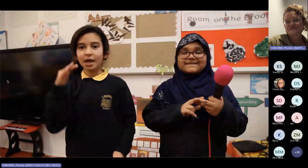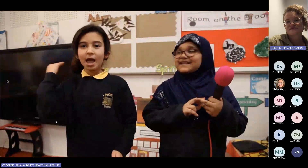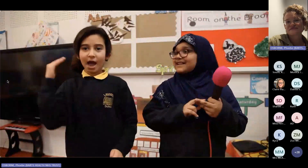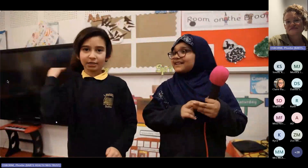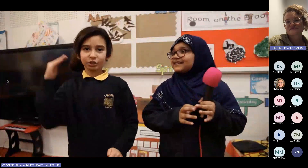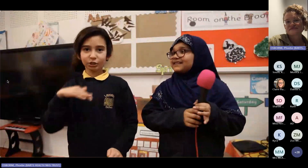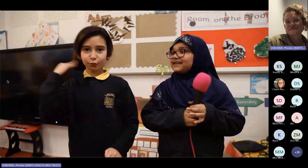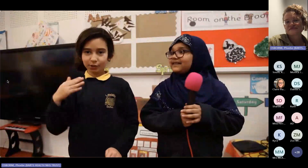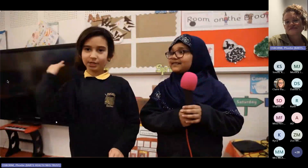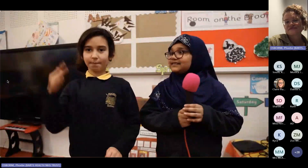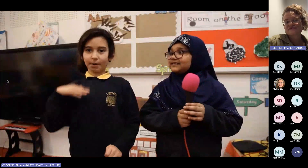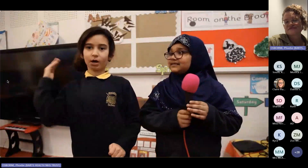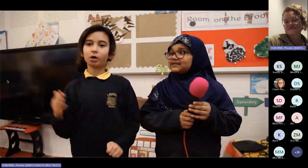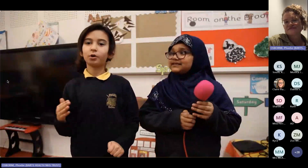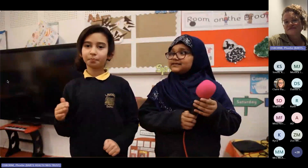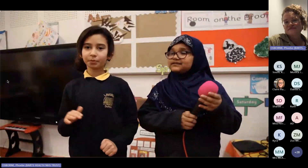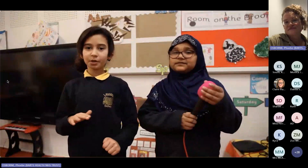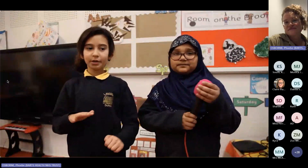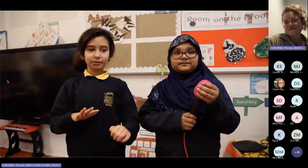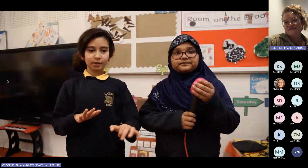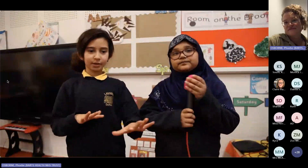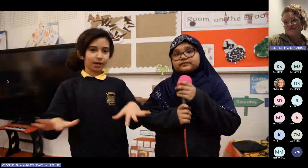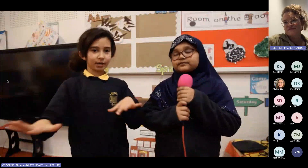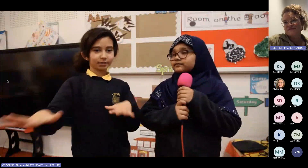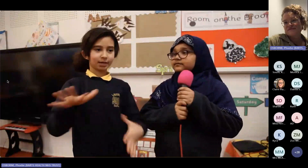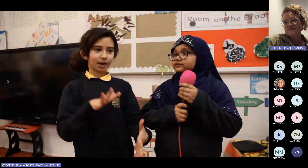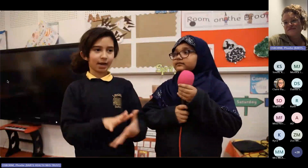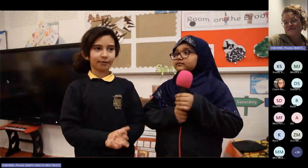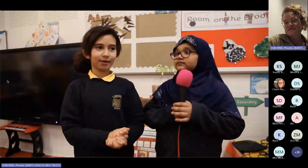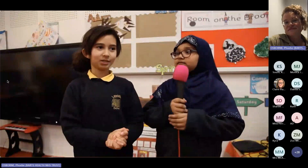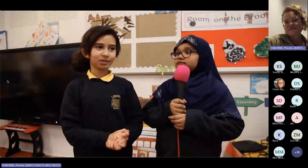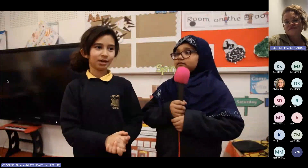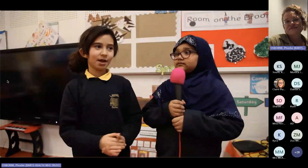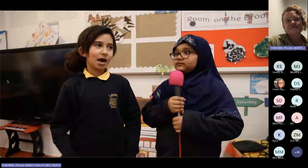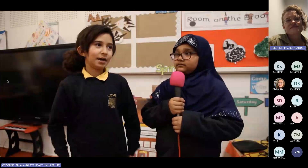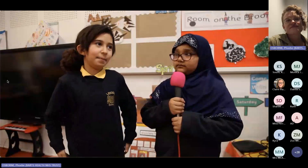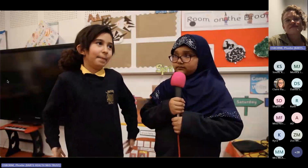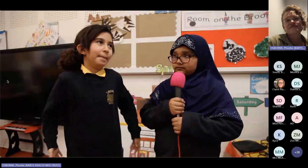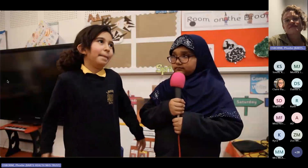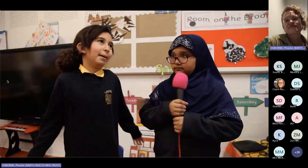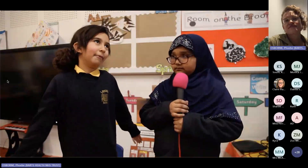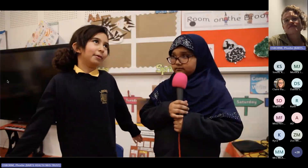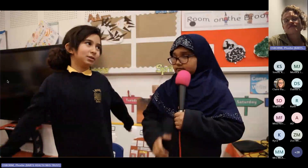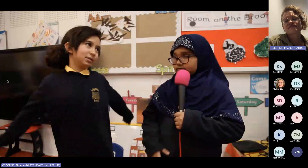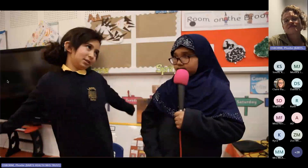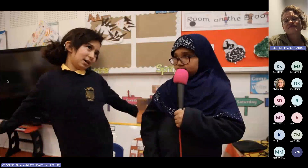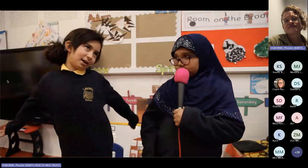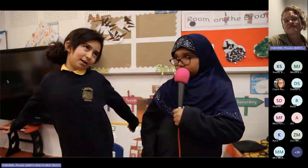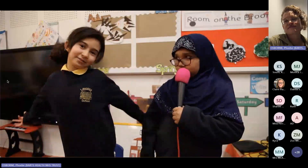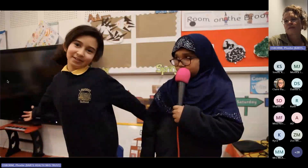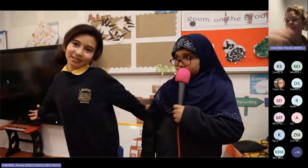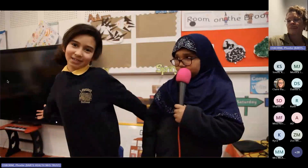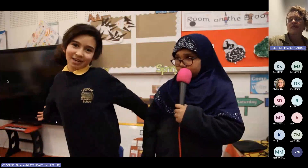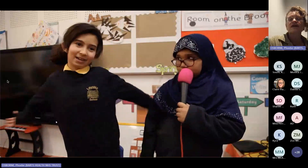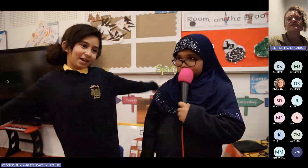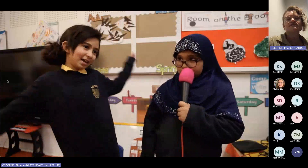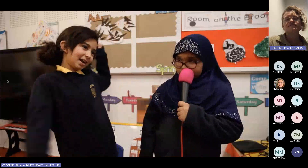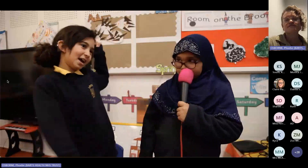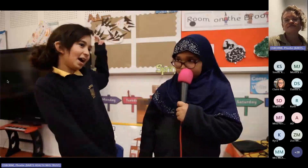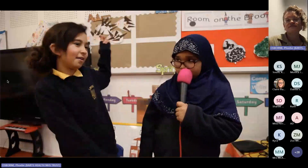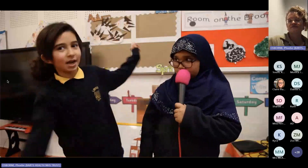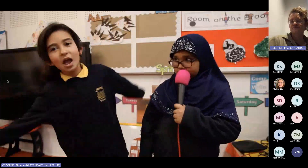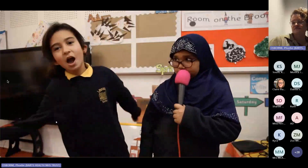Using sign language as she read the book. So then like sign language, and I want to use sign